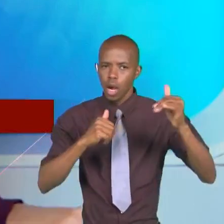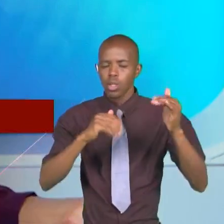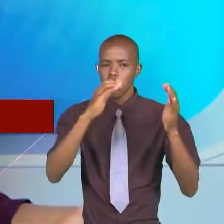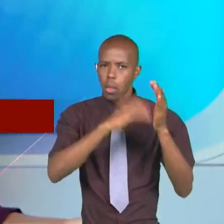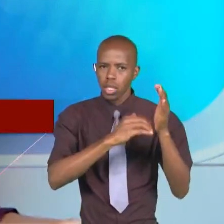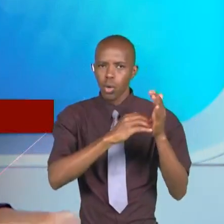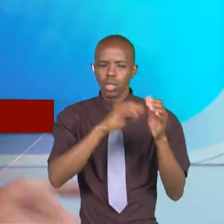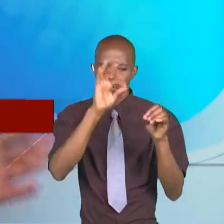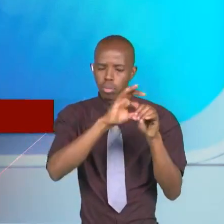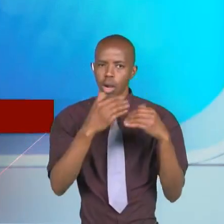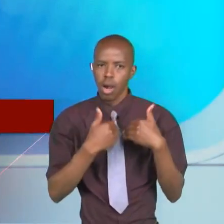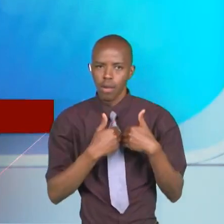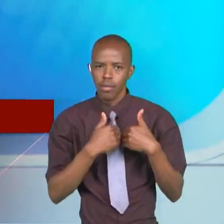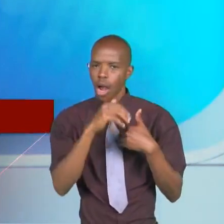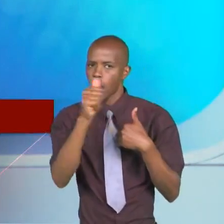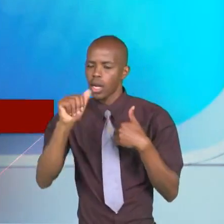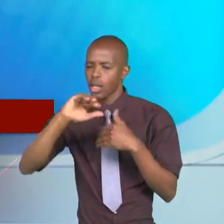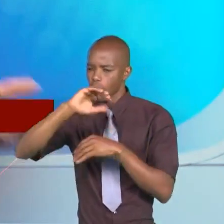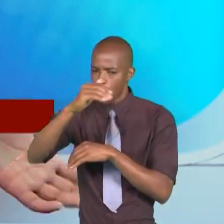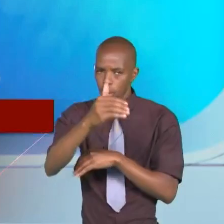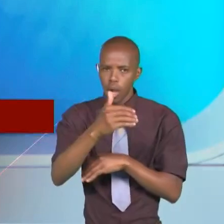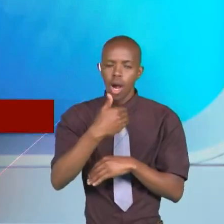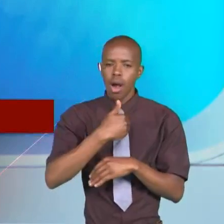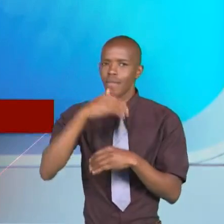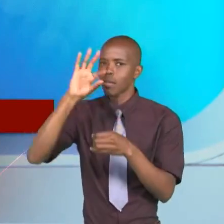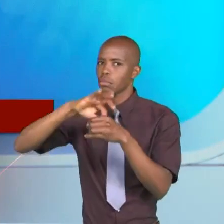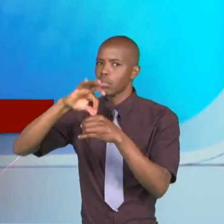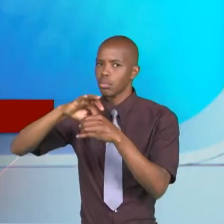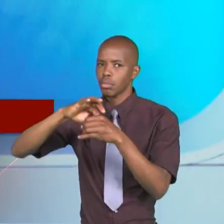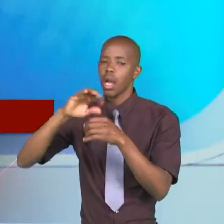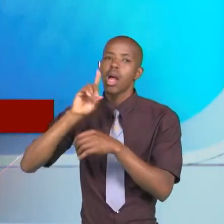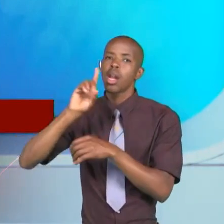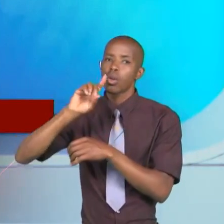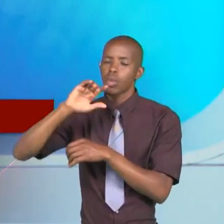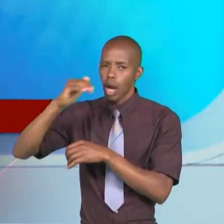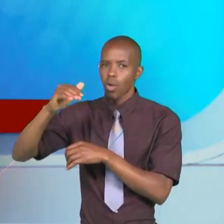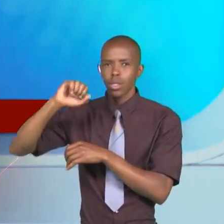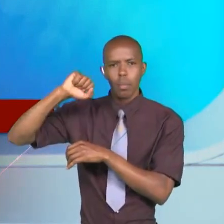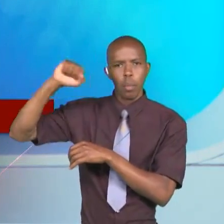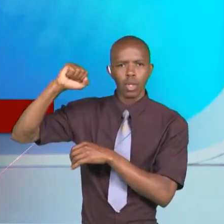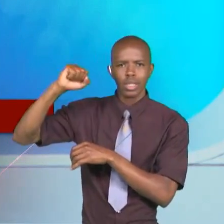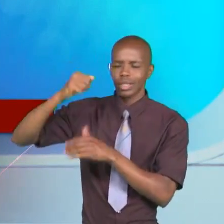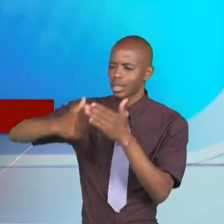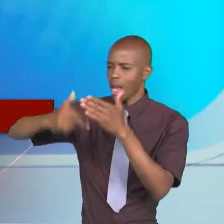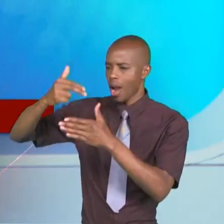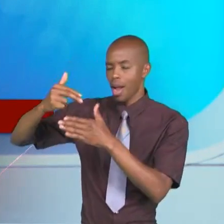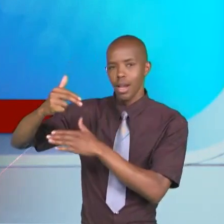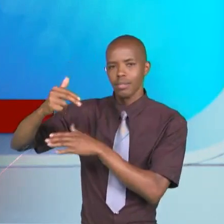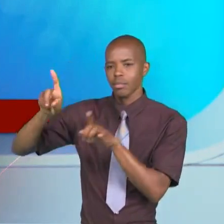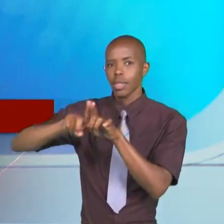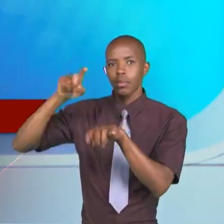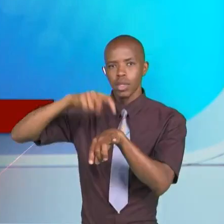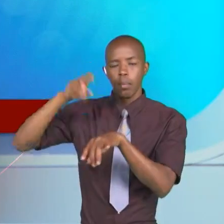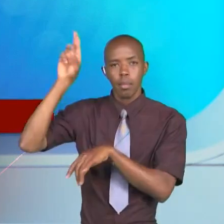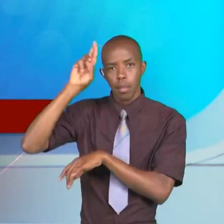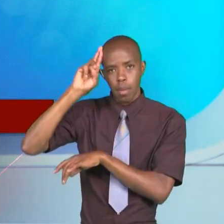that is having a by-election and other constituencies that are having by-elections. Nairobi County politics, is very high octane, yeah? And at the same time,